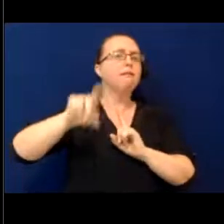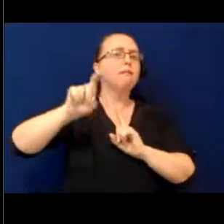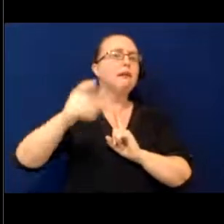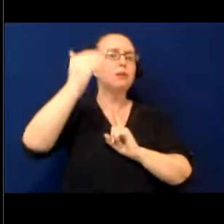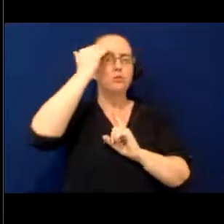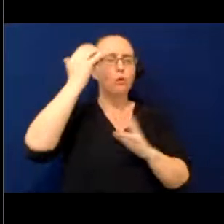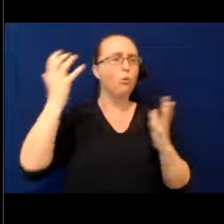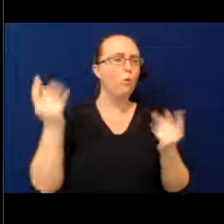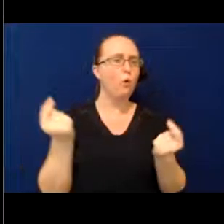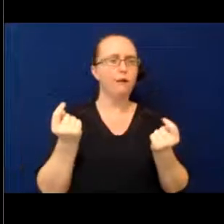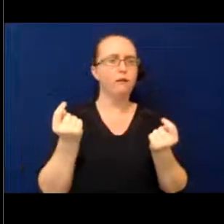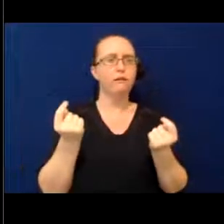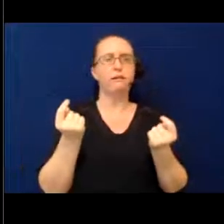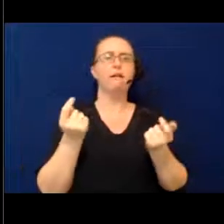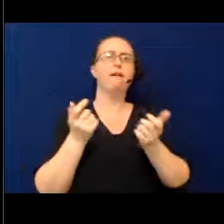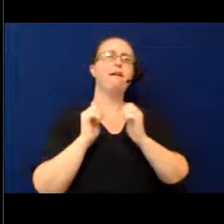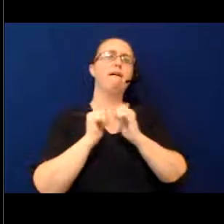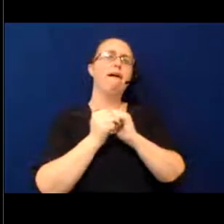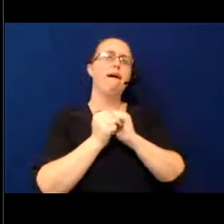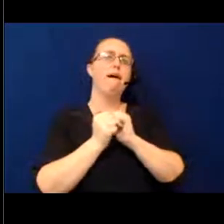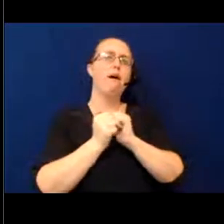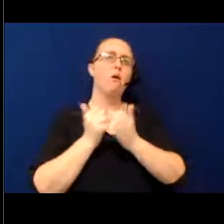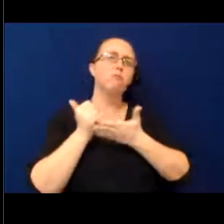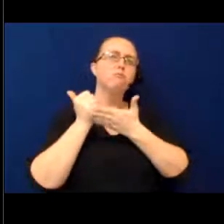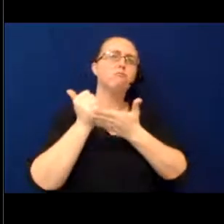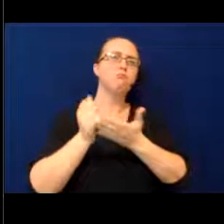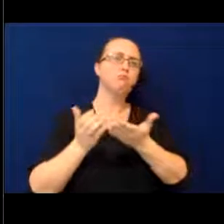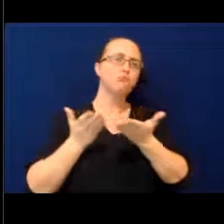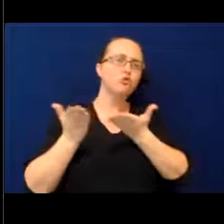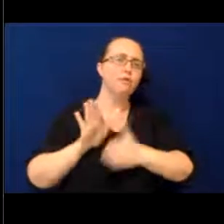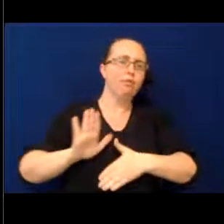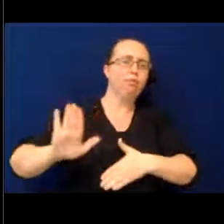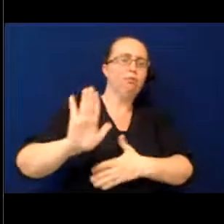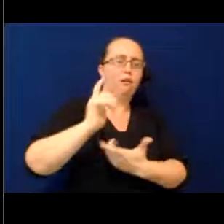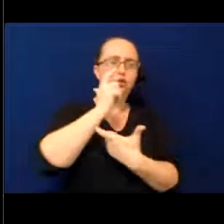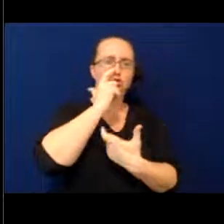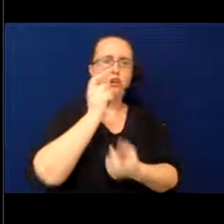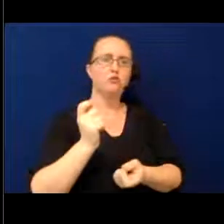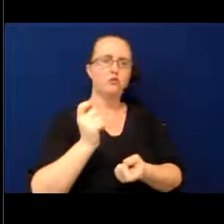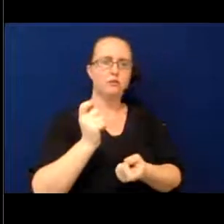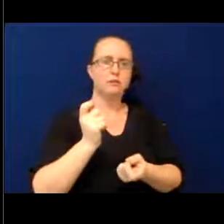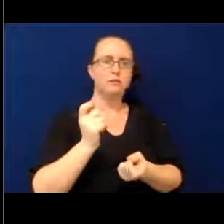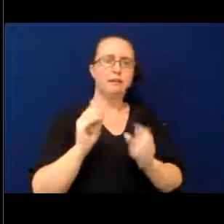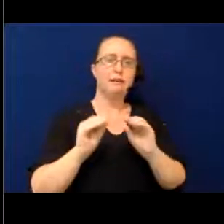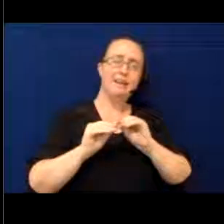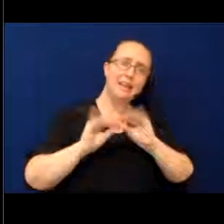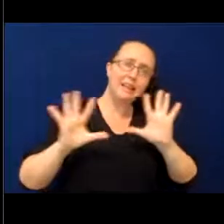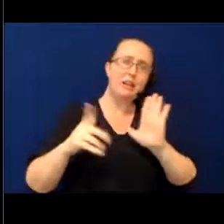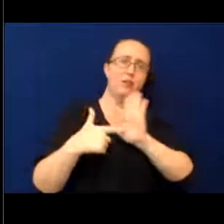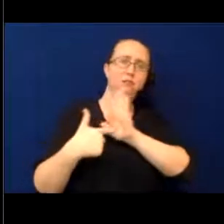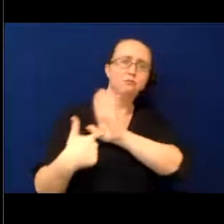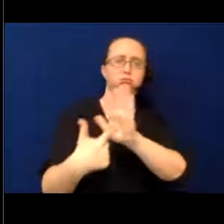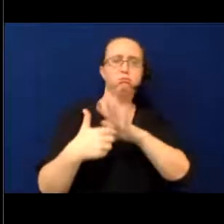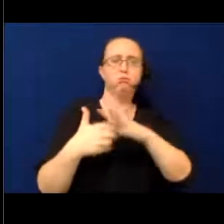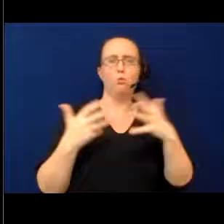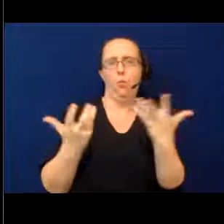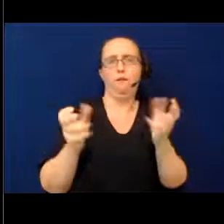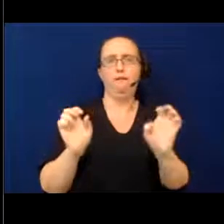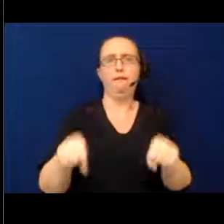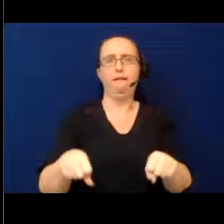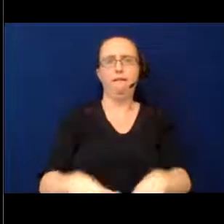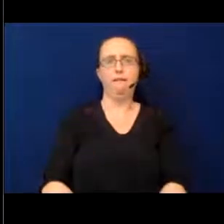can I serve the audience interest? And what can I clearly express to the audience?